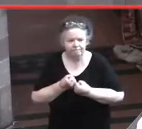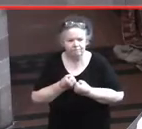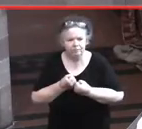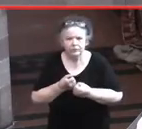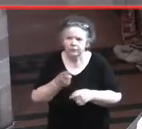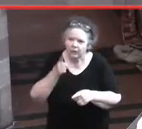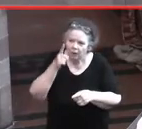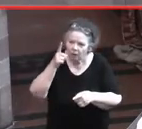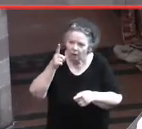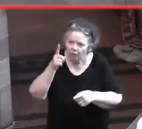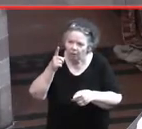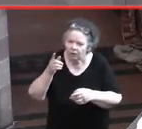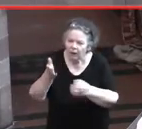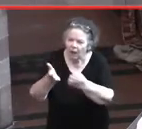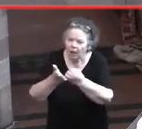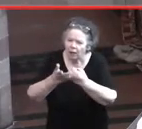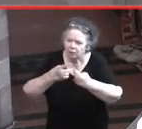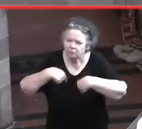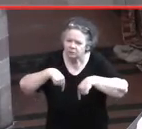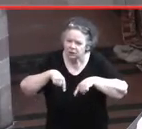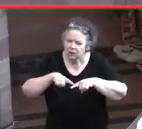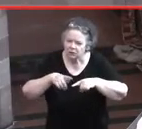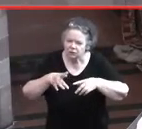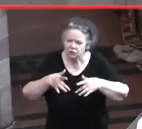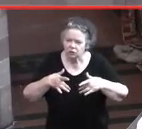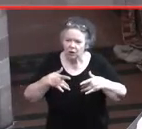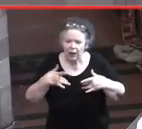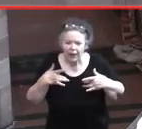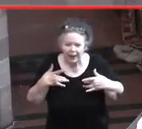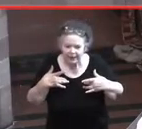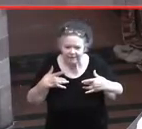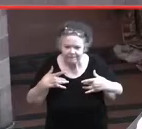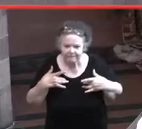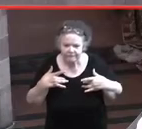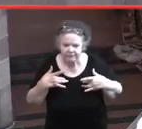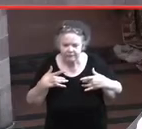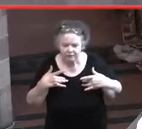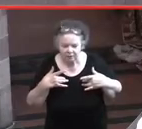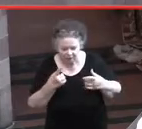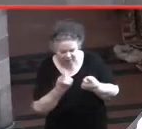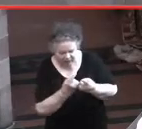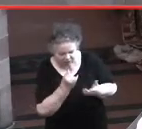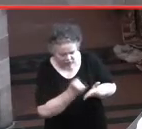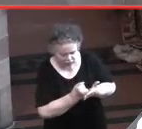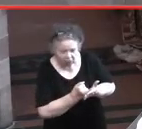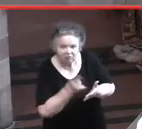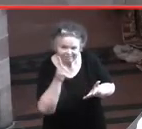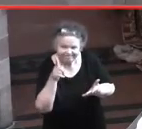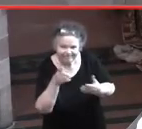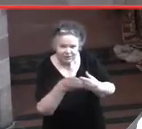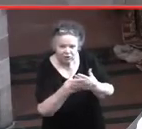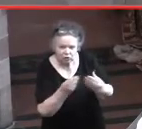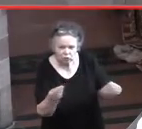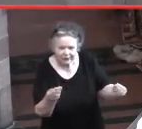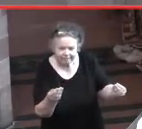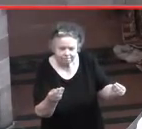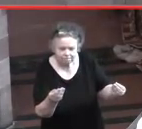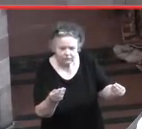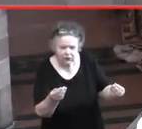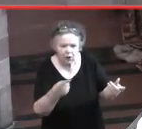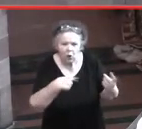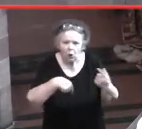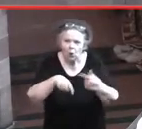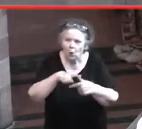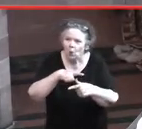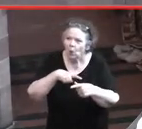God enables our living. God has dealt with what is wrong. We receive all